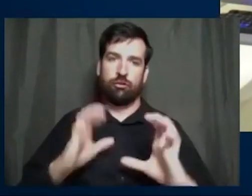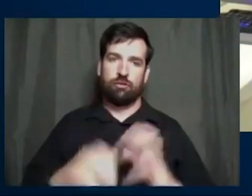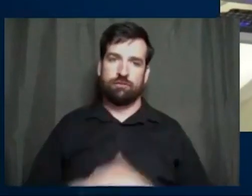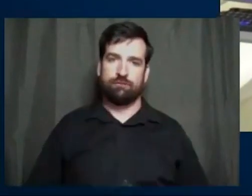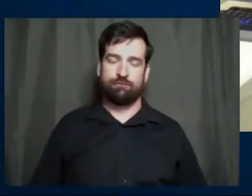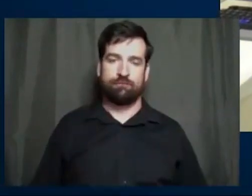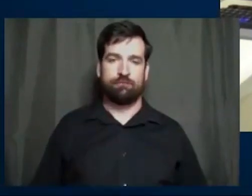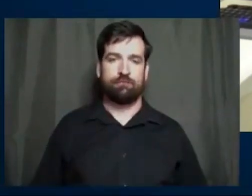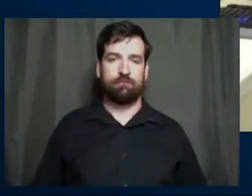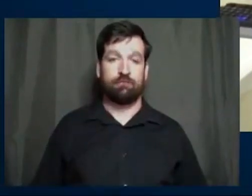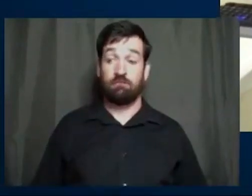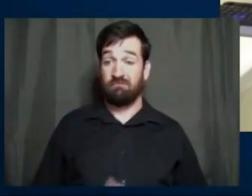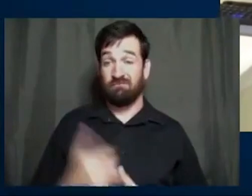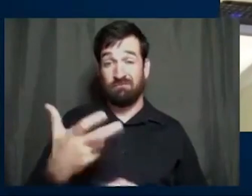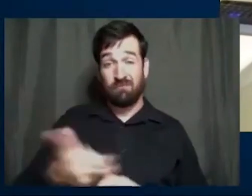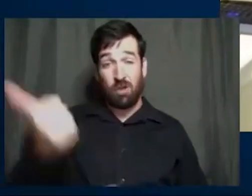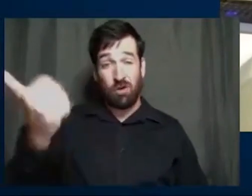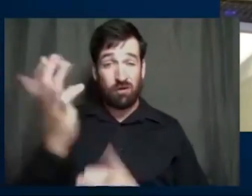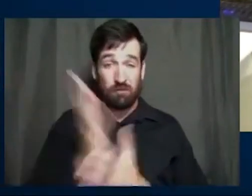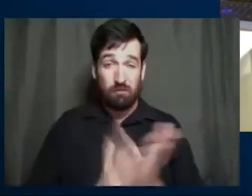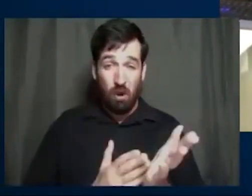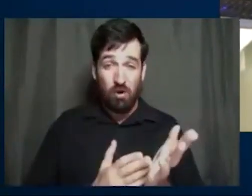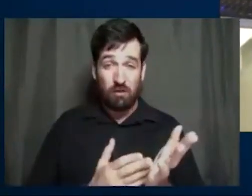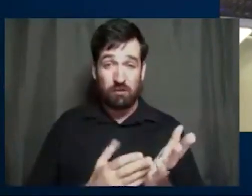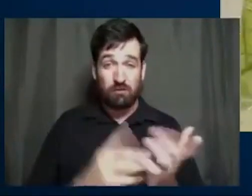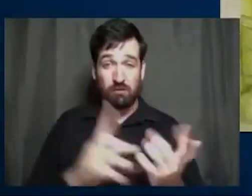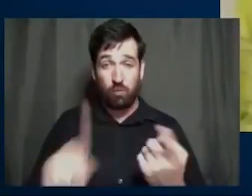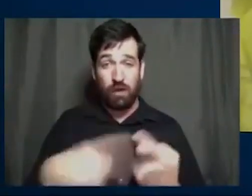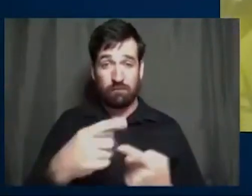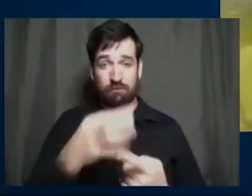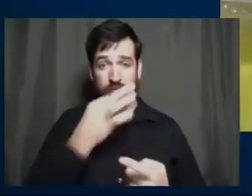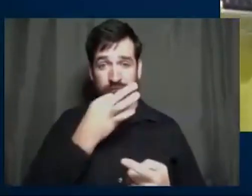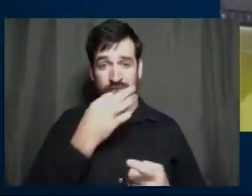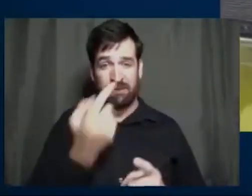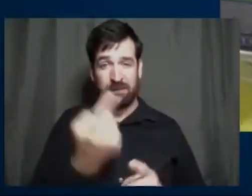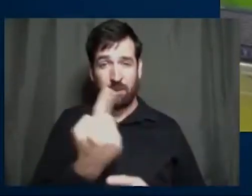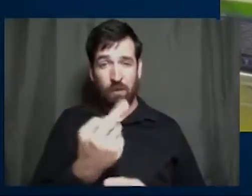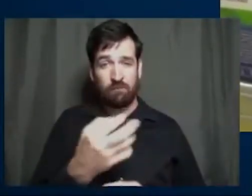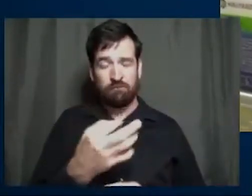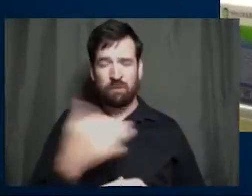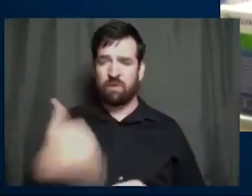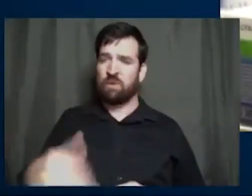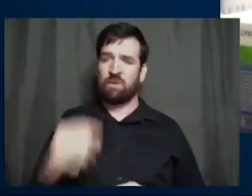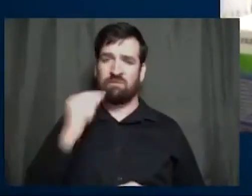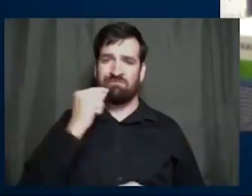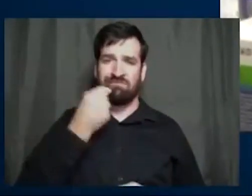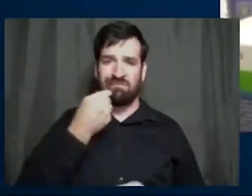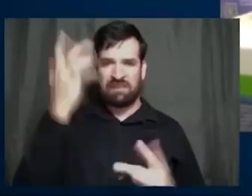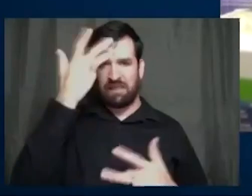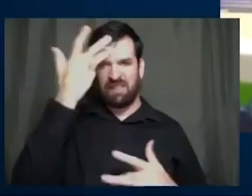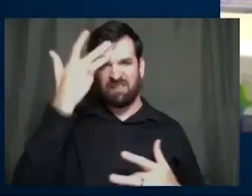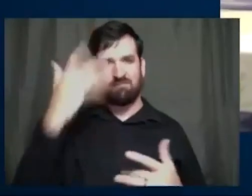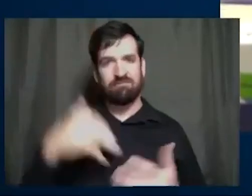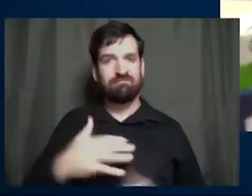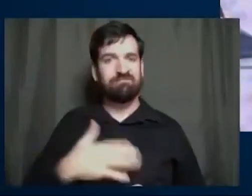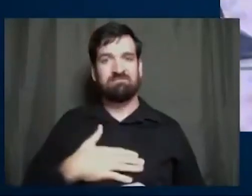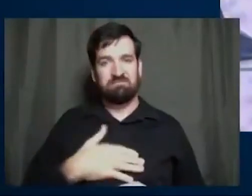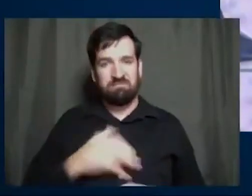The hardest part about being at the bedside when someone is so sick is that I know my job is not to fix